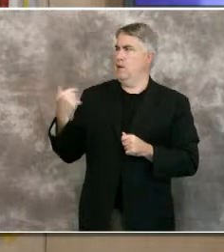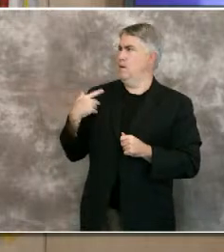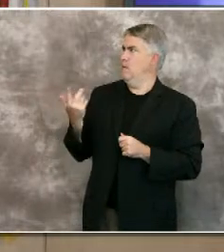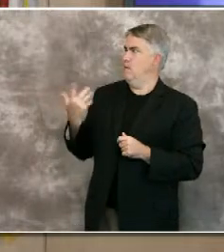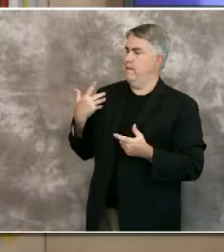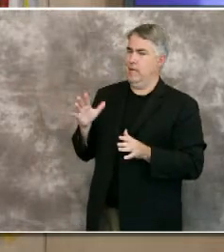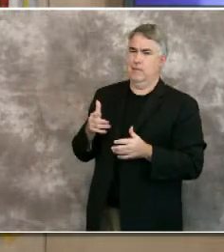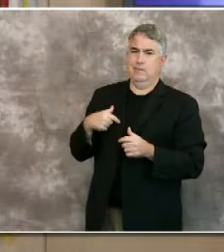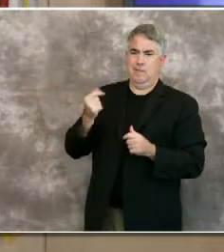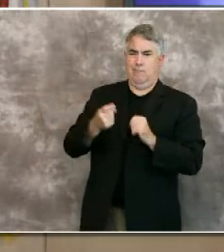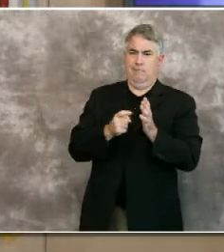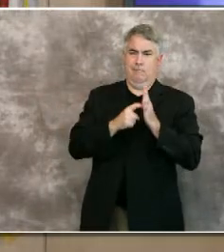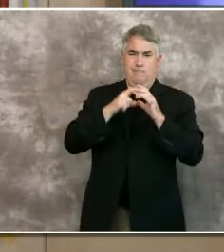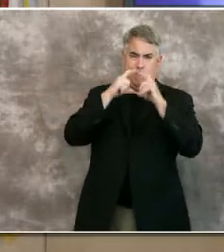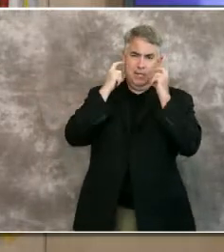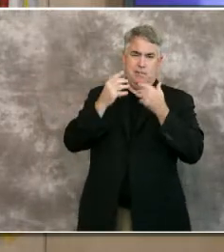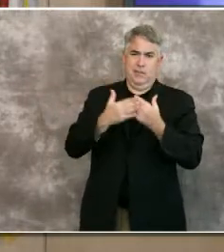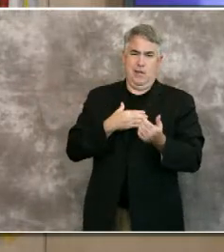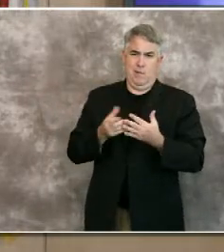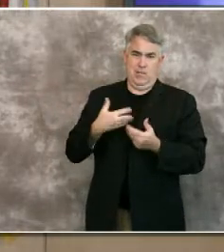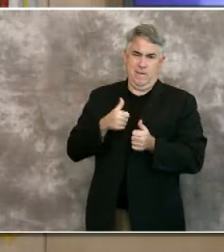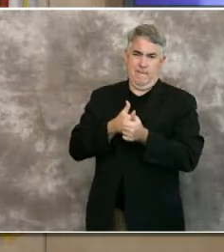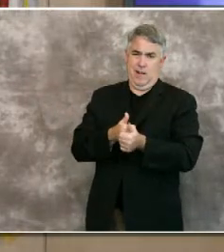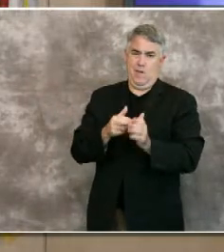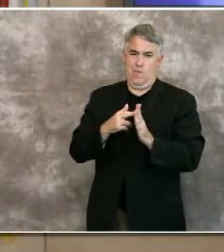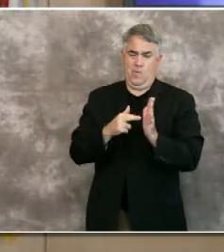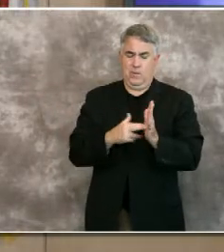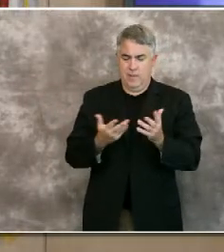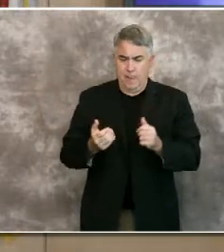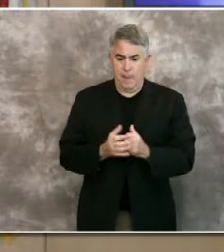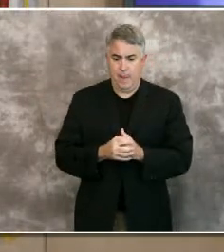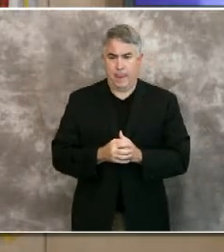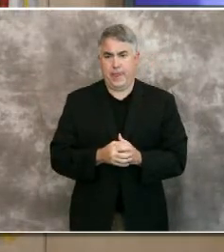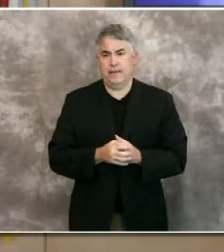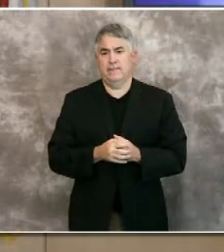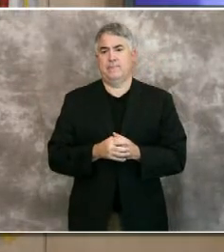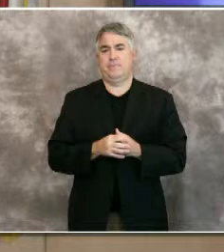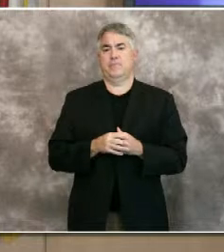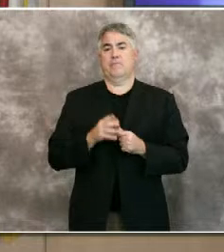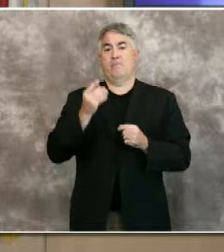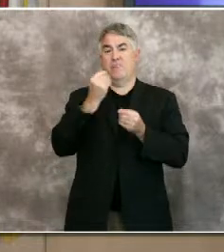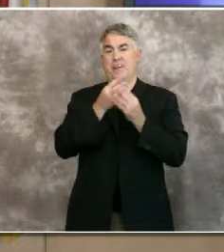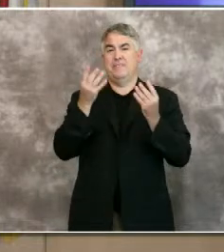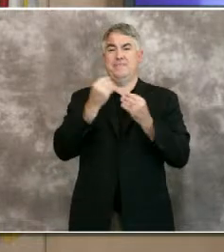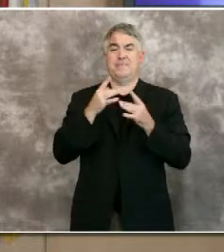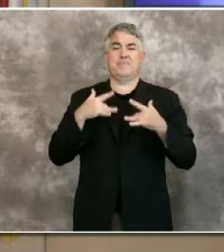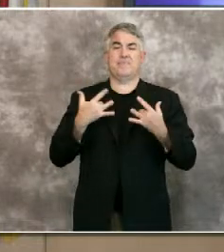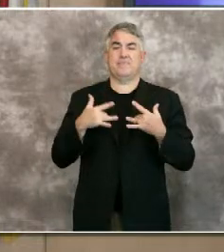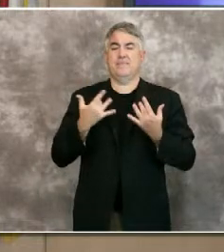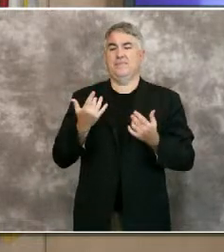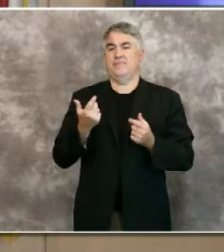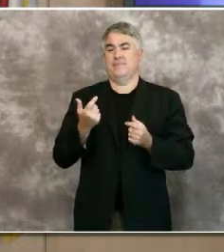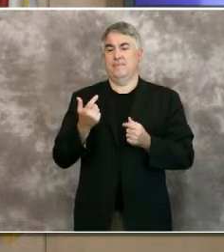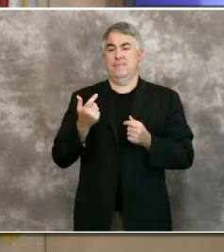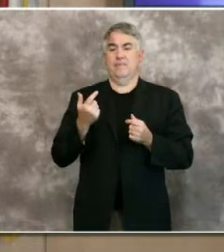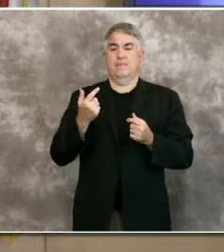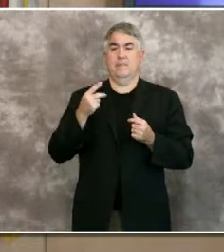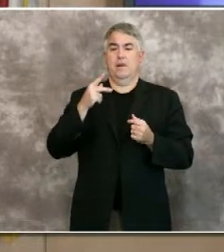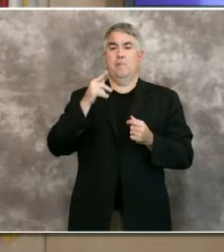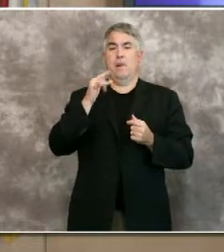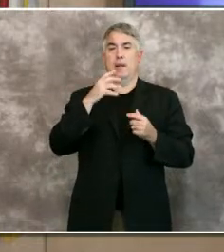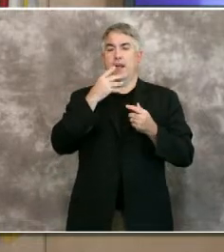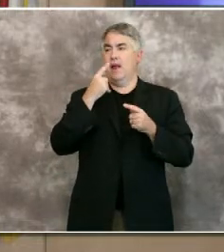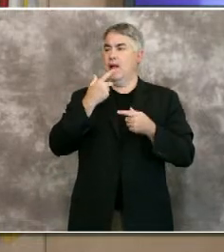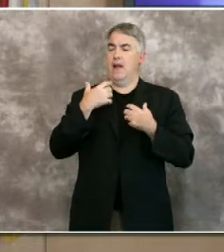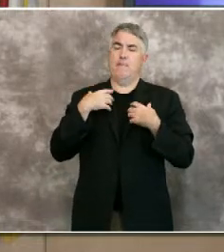place, but we wanted to share with you we will be updating our public health order to have our face covering language mirror that of the state of